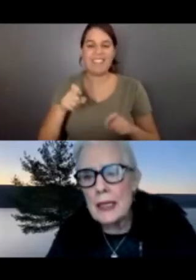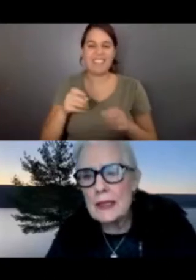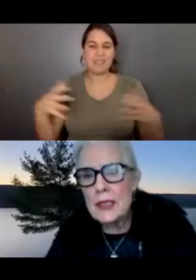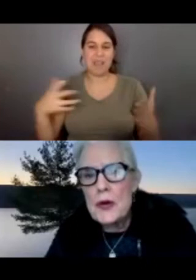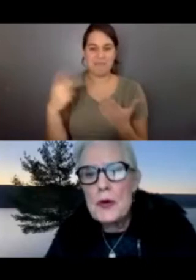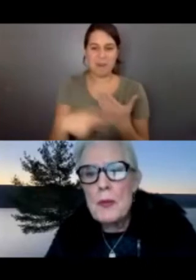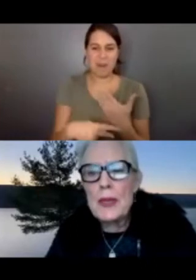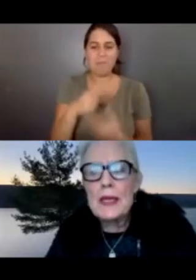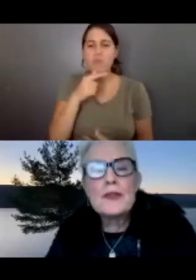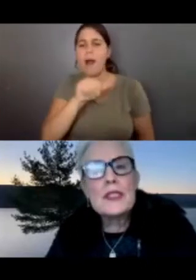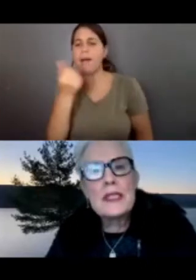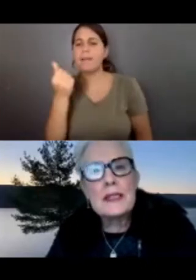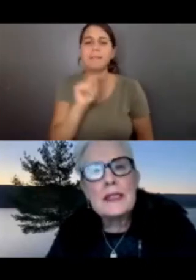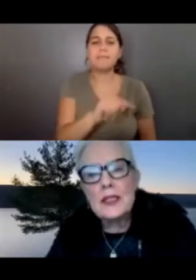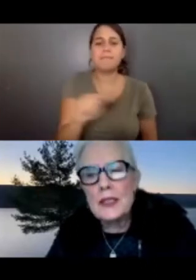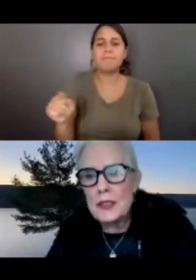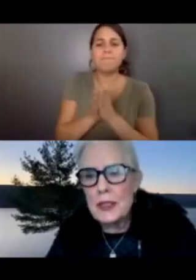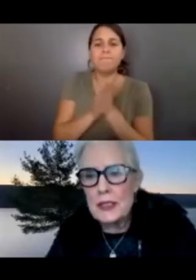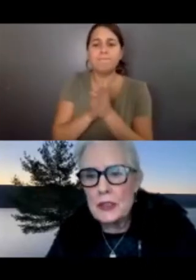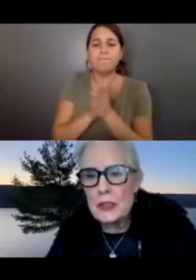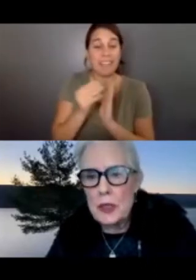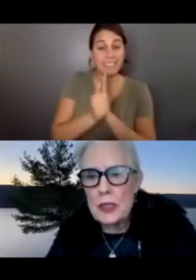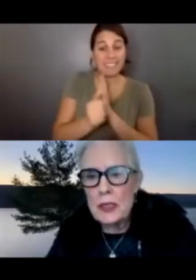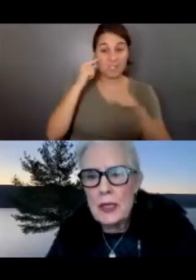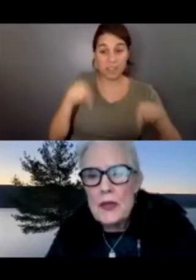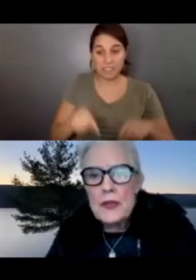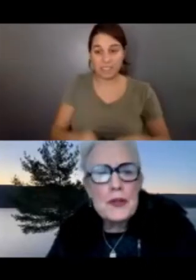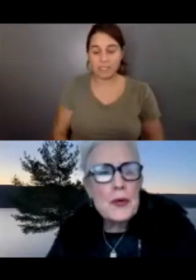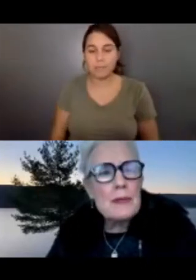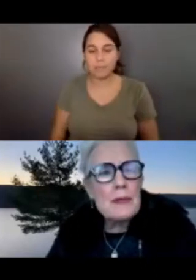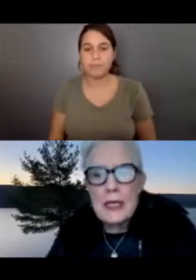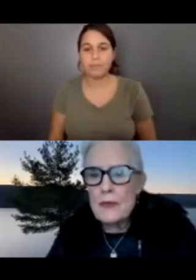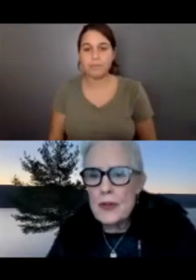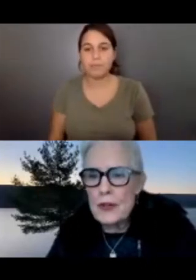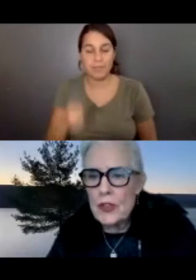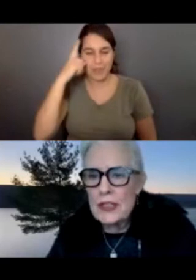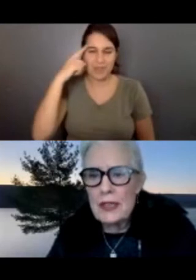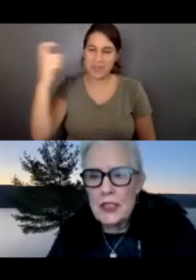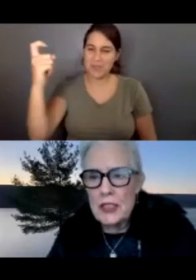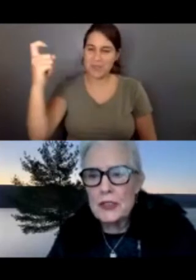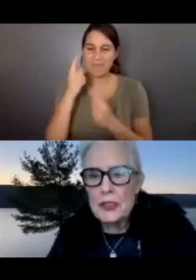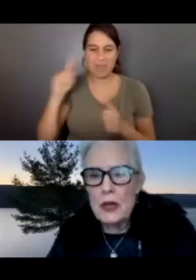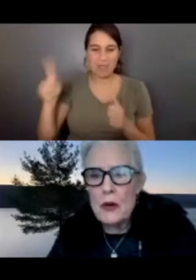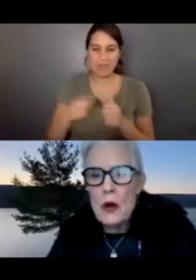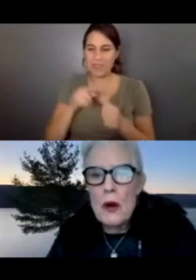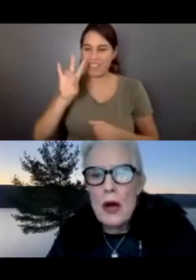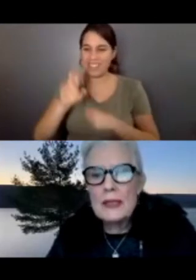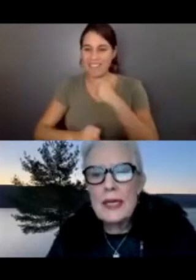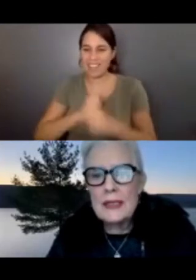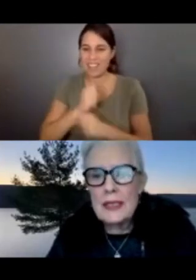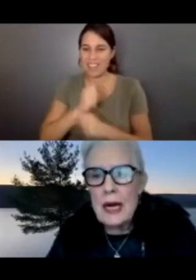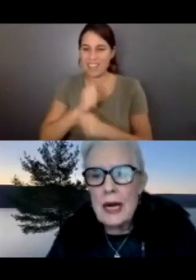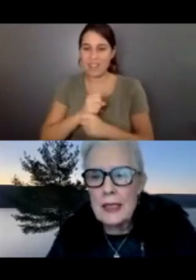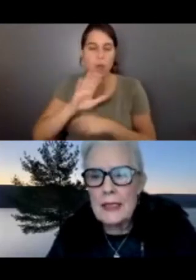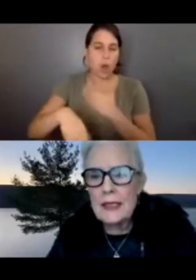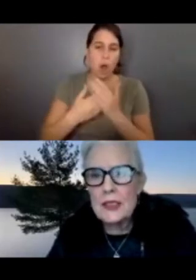colleagues who might be interested and skilled at doing this work. The dream team for the first 7 years or so were all